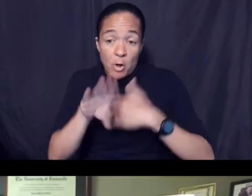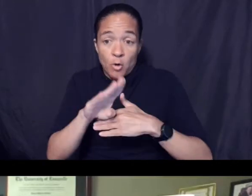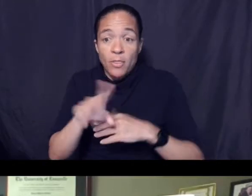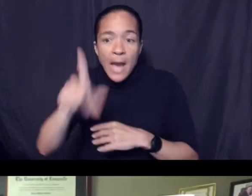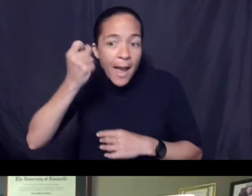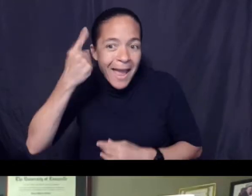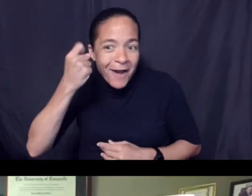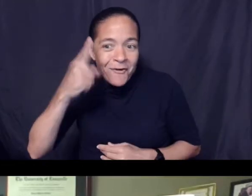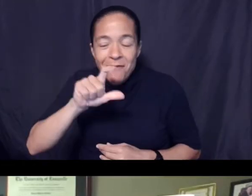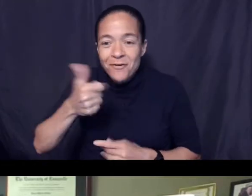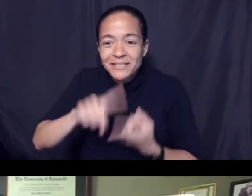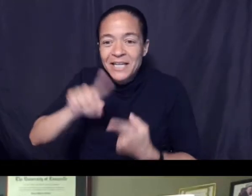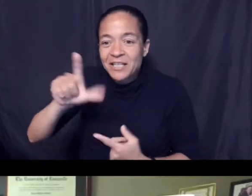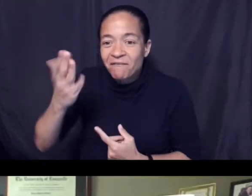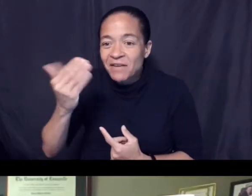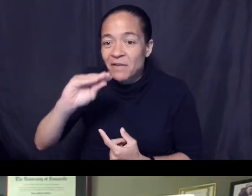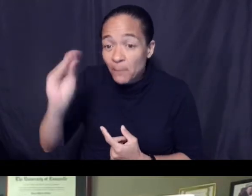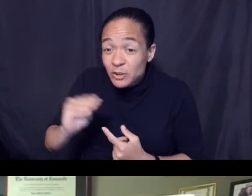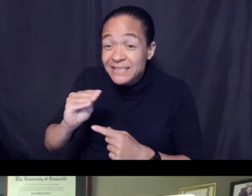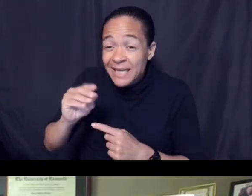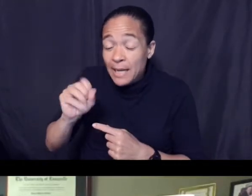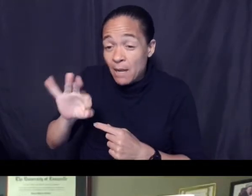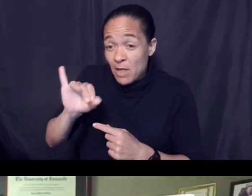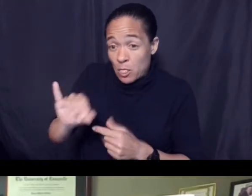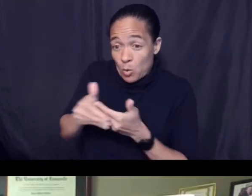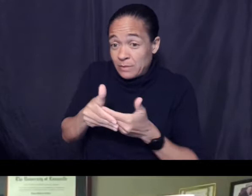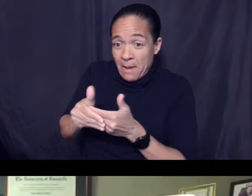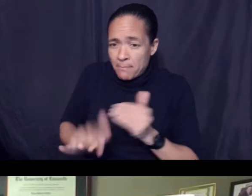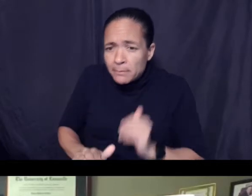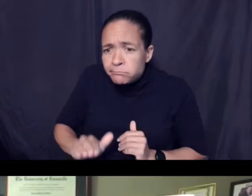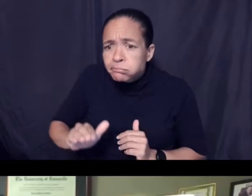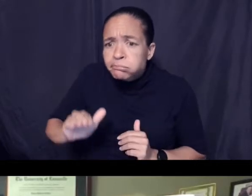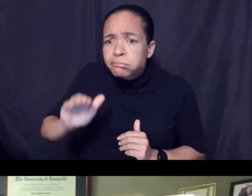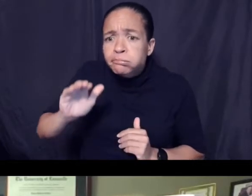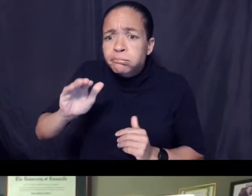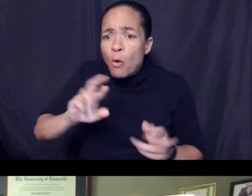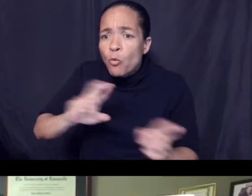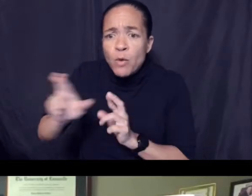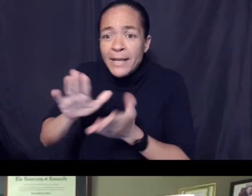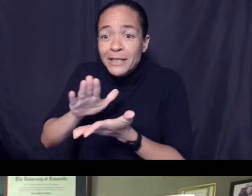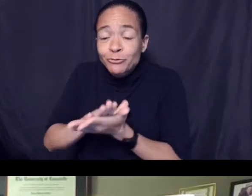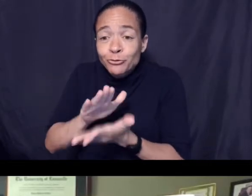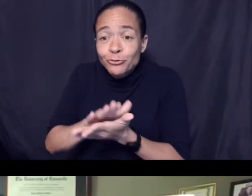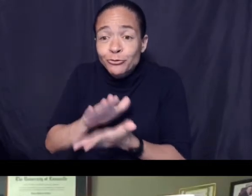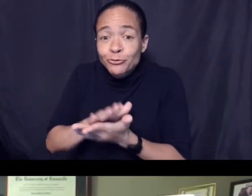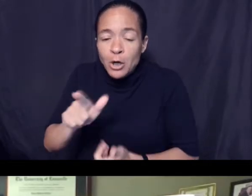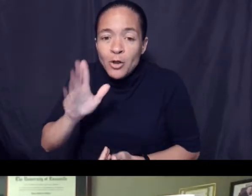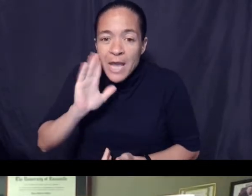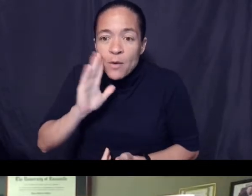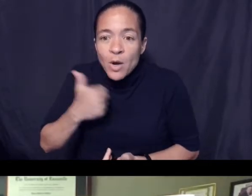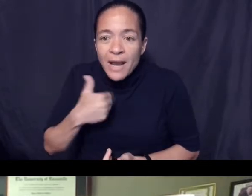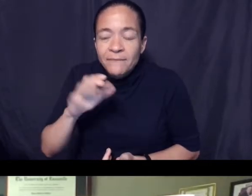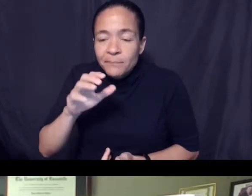to 15% of those babies, by the time they go to school, kindergarten, first grade, they will have 10